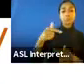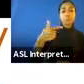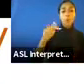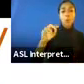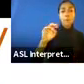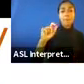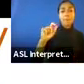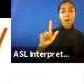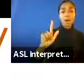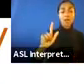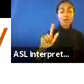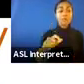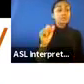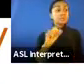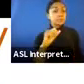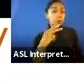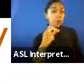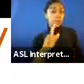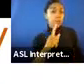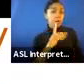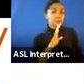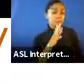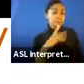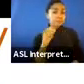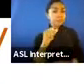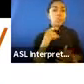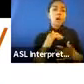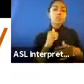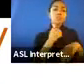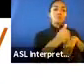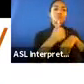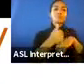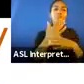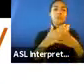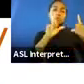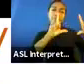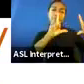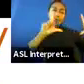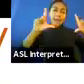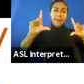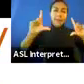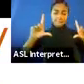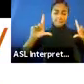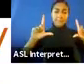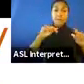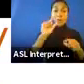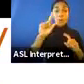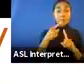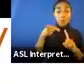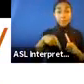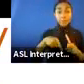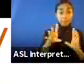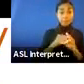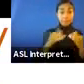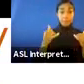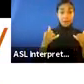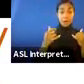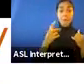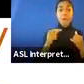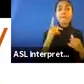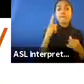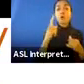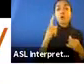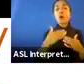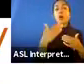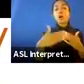bit of framing as we think about, as we set ourselves up, not just for this session, but for the coming sessions